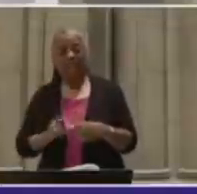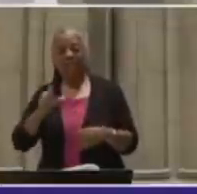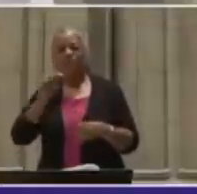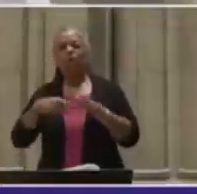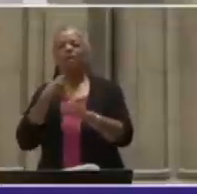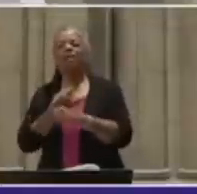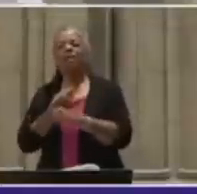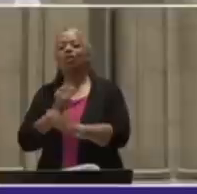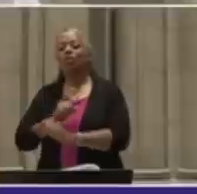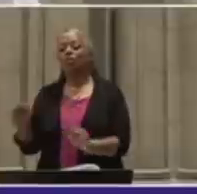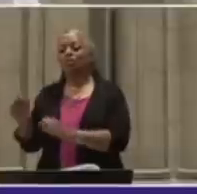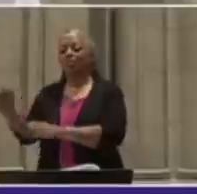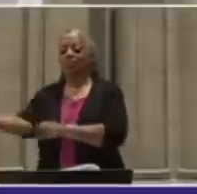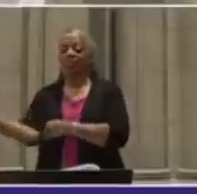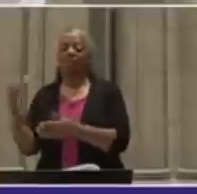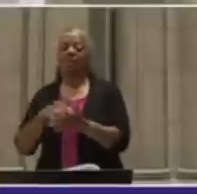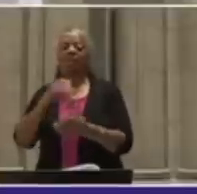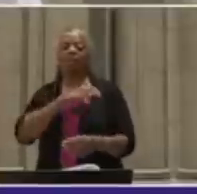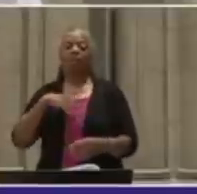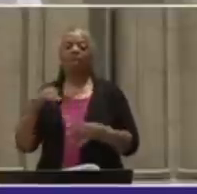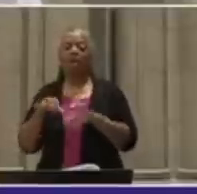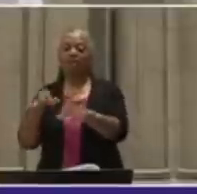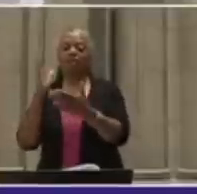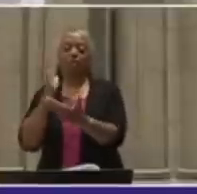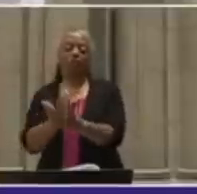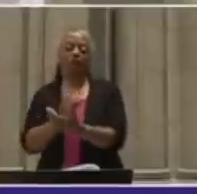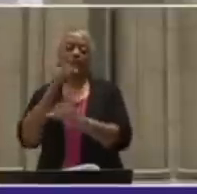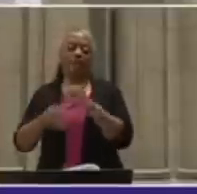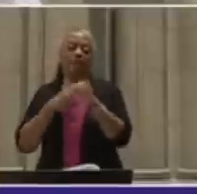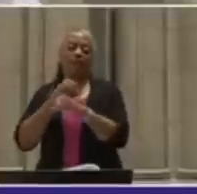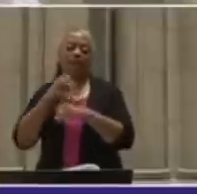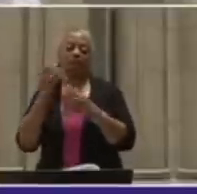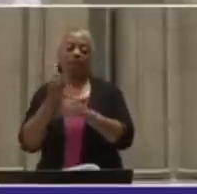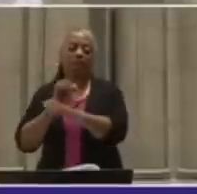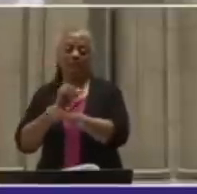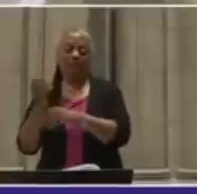20-year reprieve against congressional action to stop the international slave